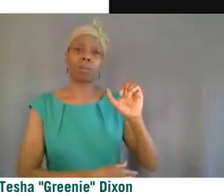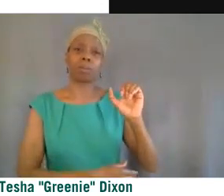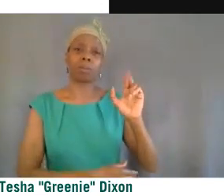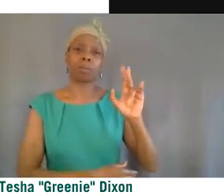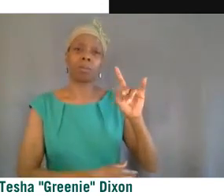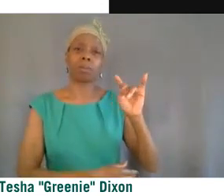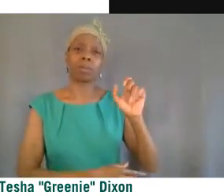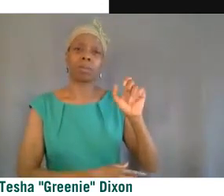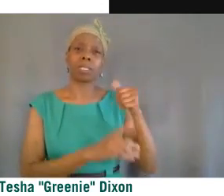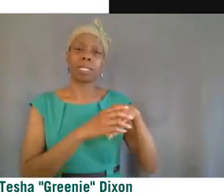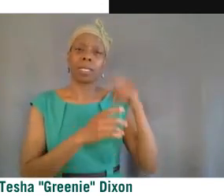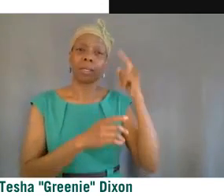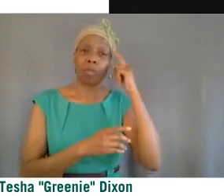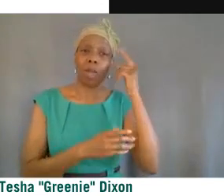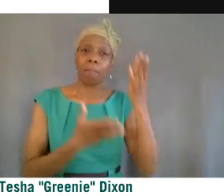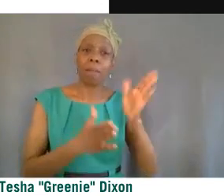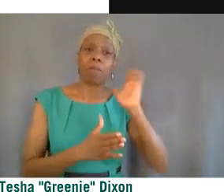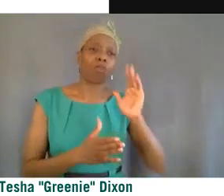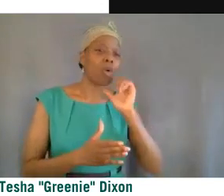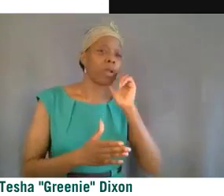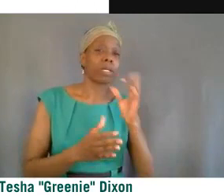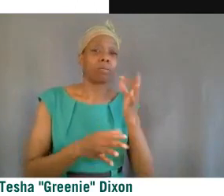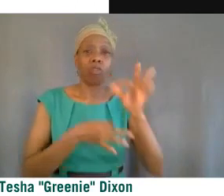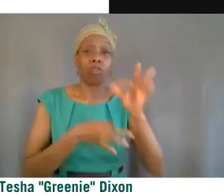not formed correctly.